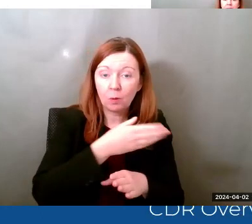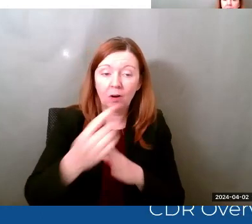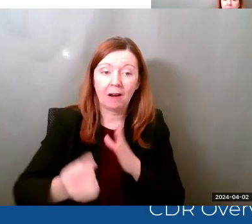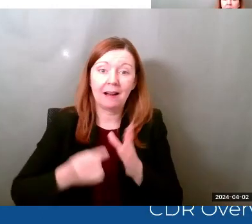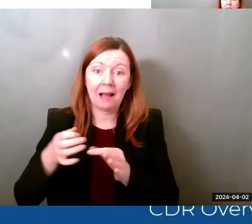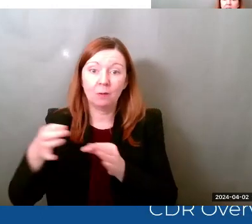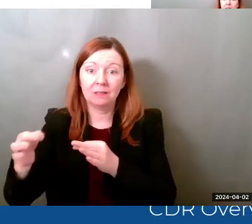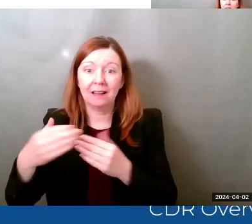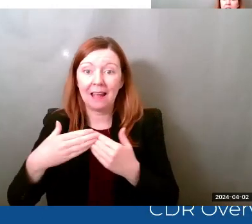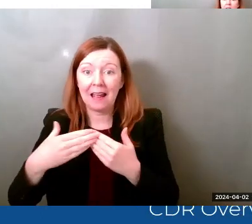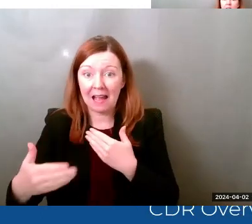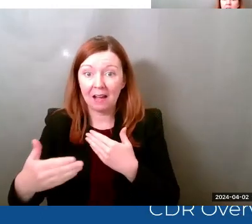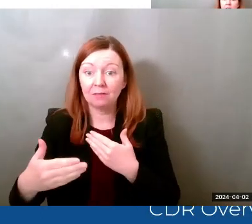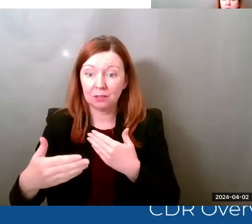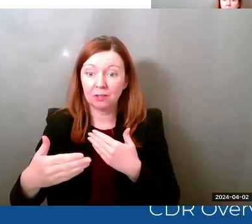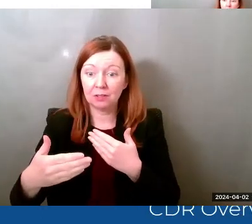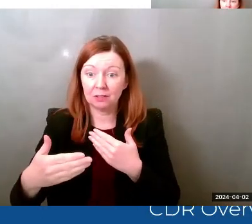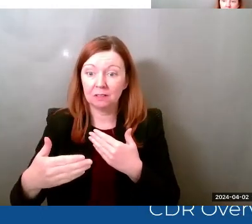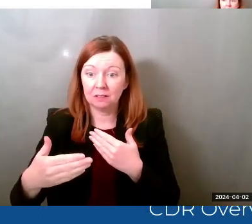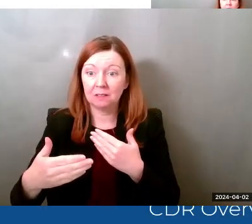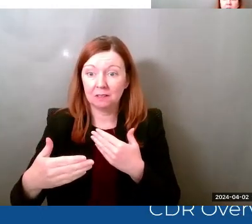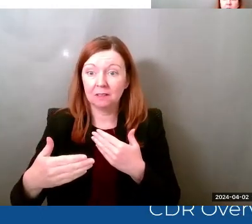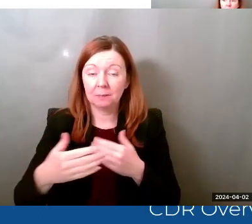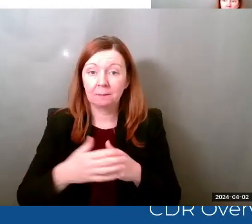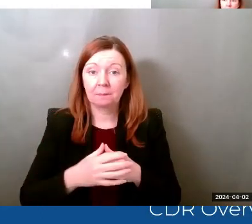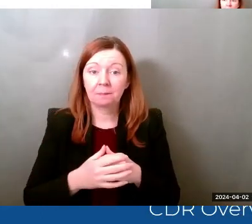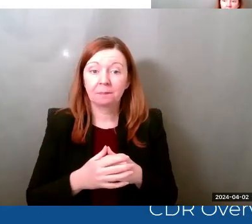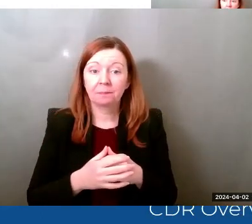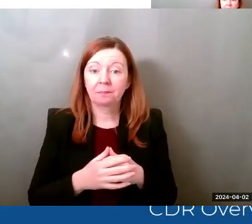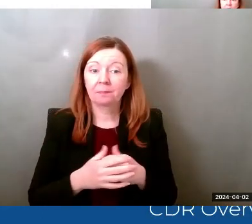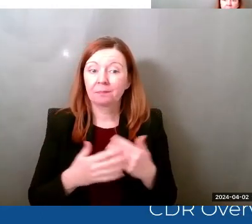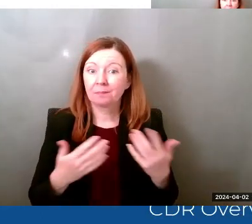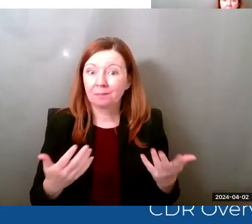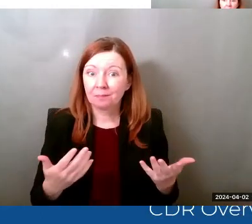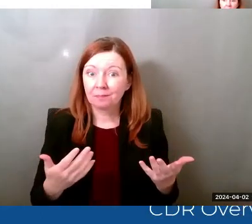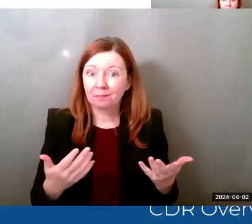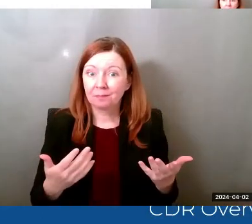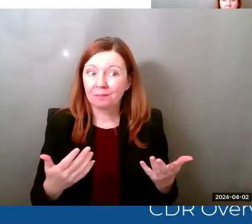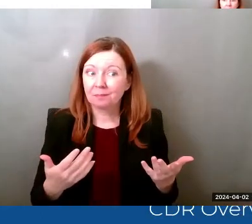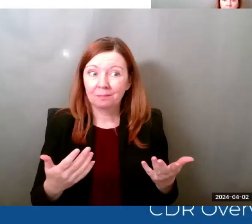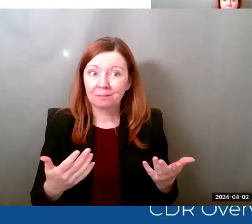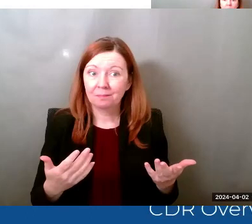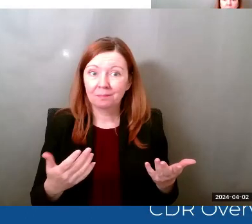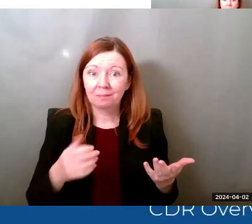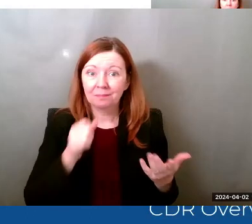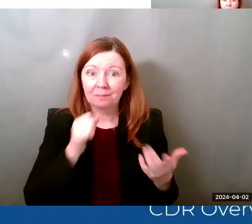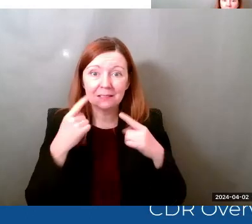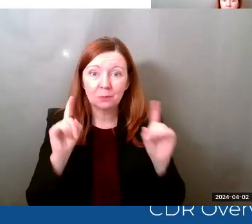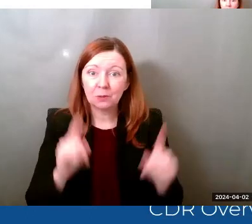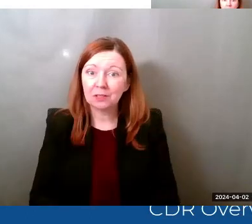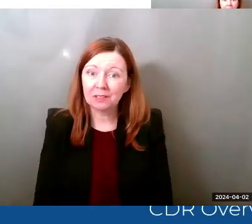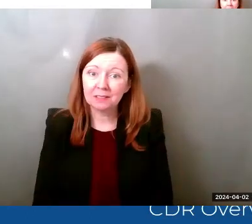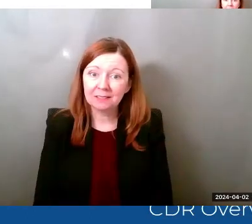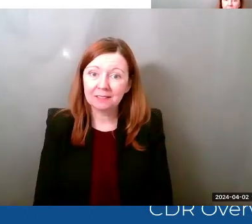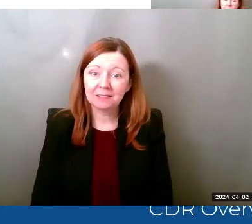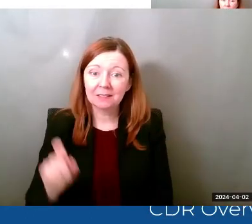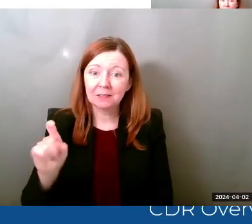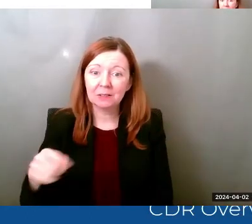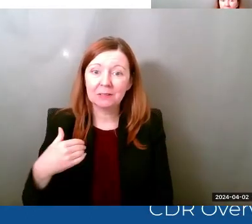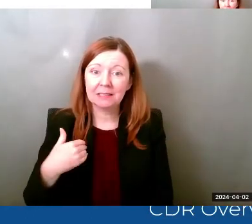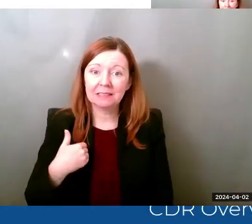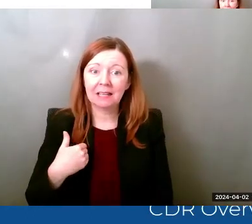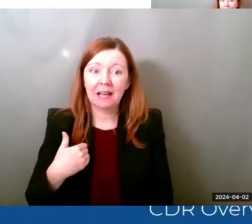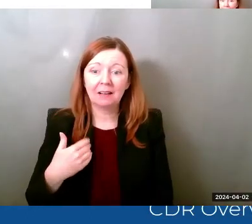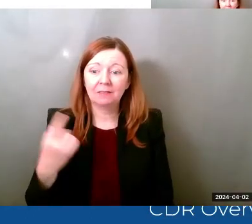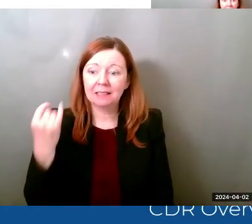after this is happening. And so that just doesn't work. You need to have,